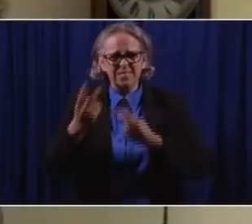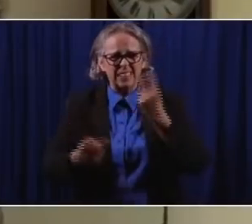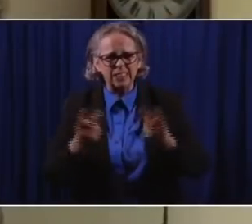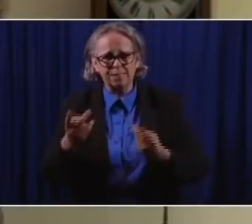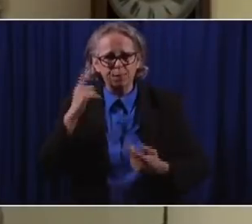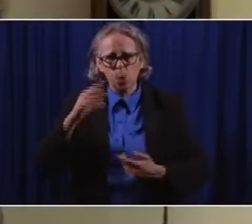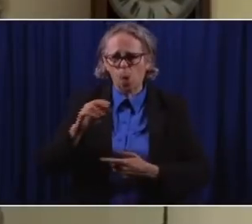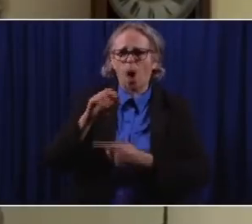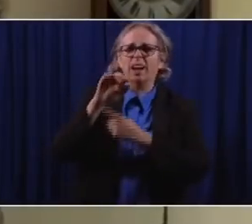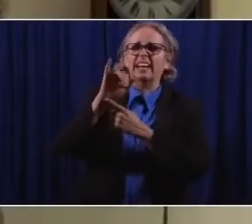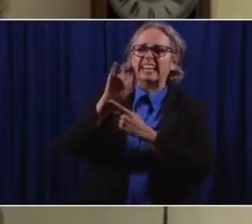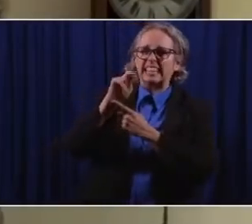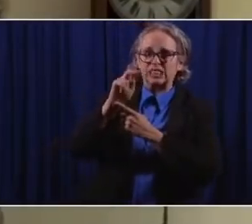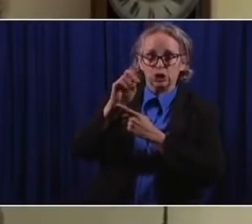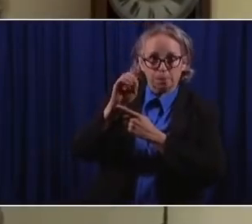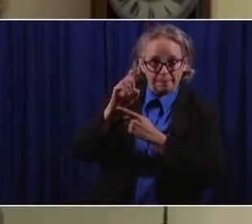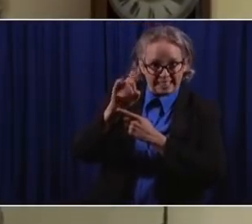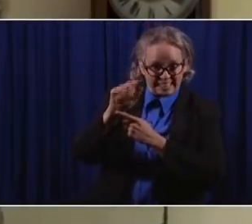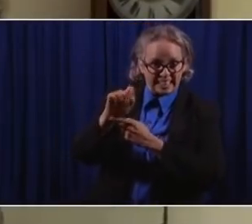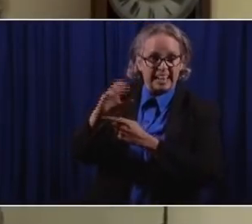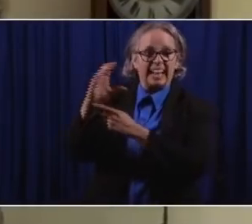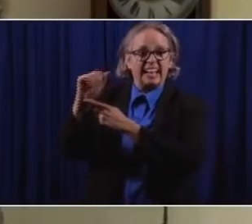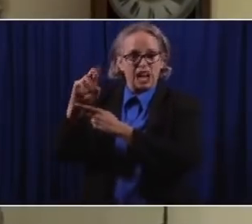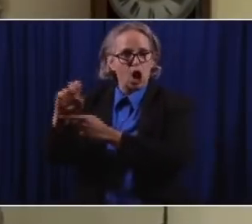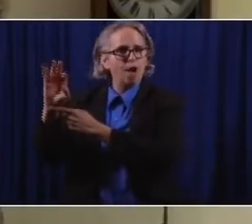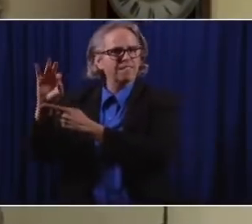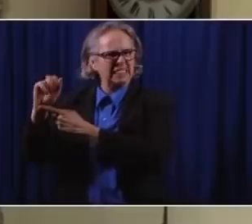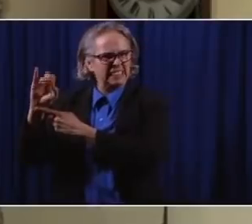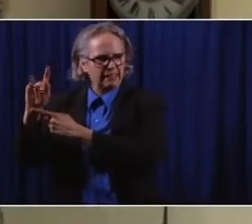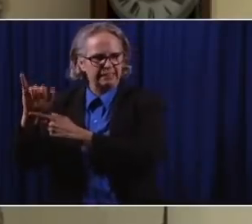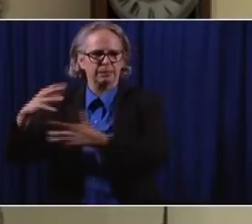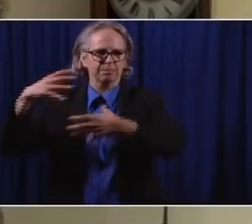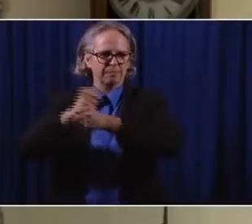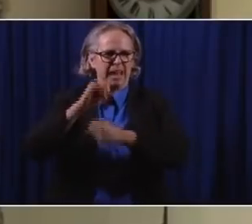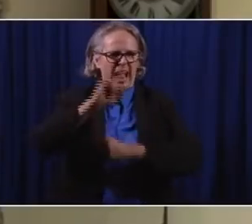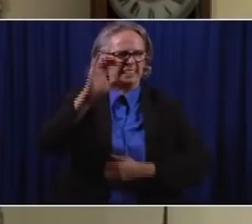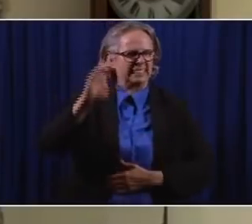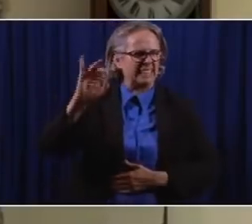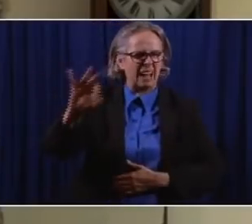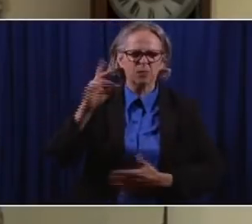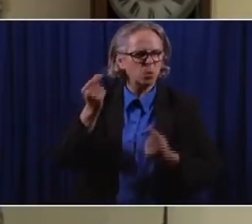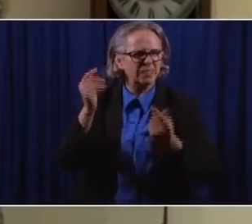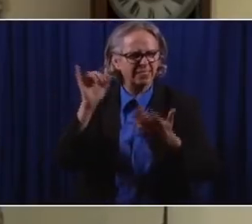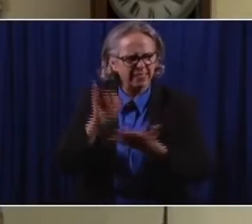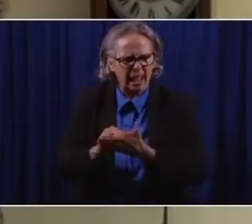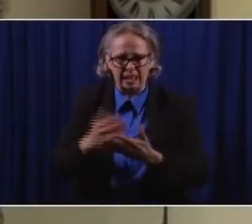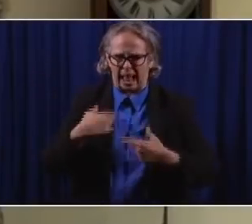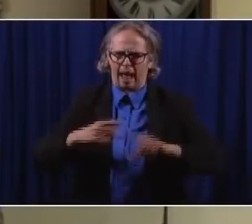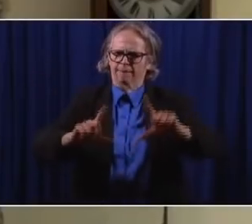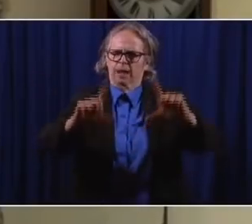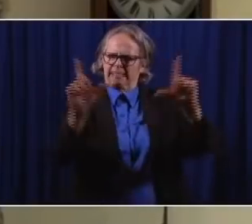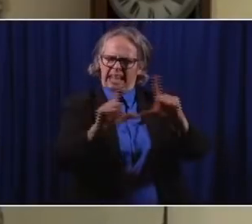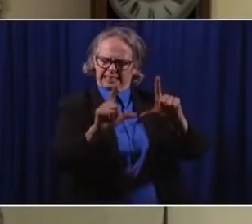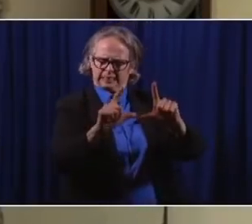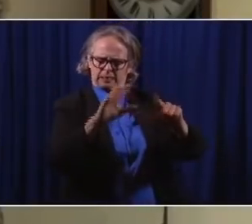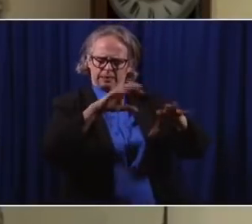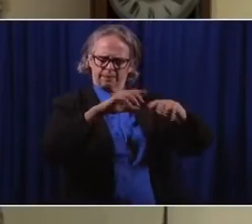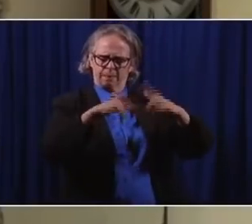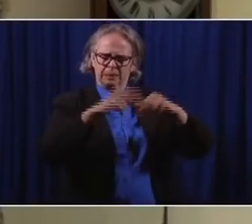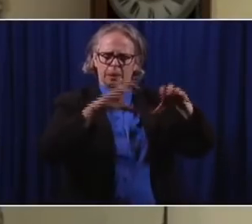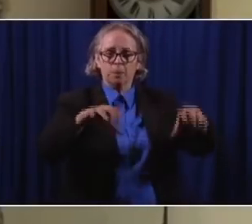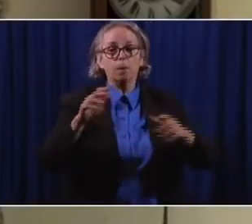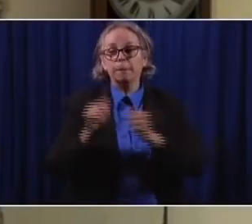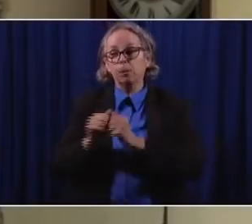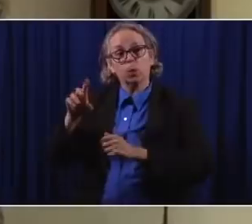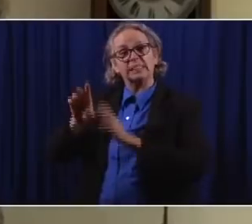fellow citizens. These are licensed facilities where individuals living with developmental disabilities can live